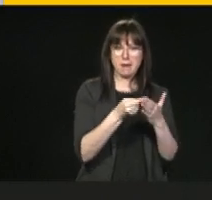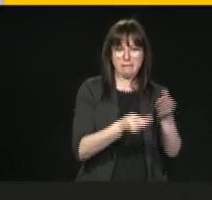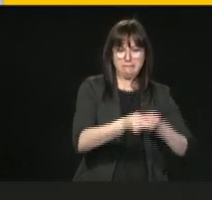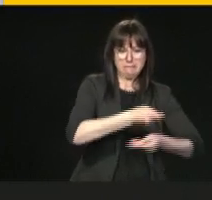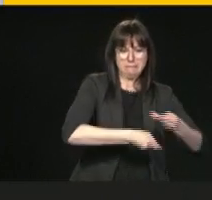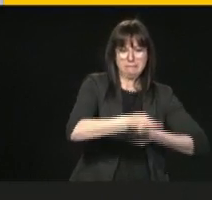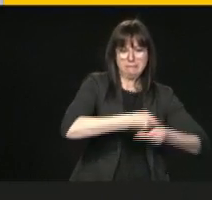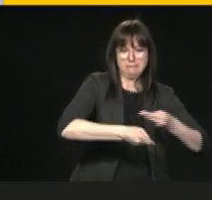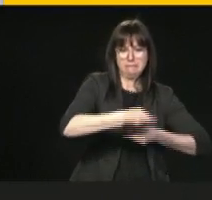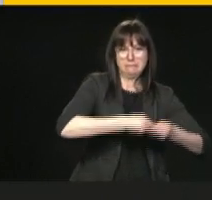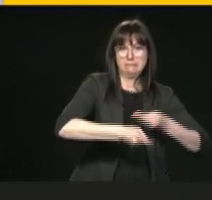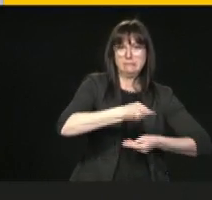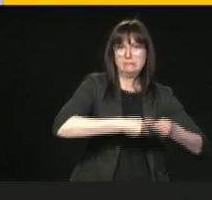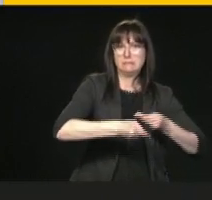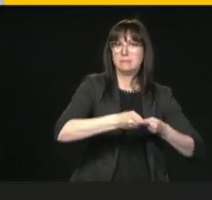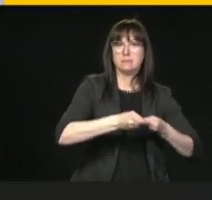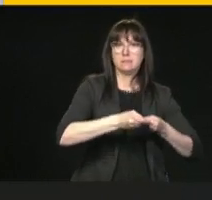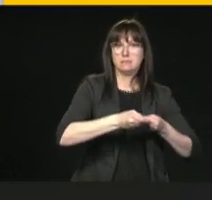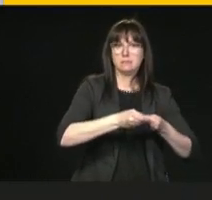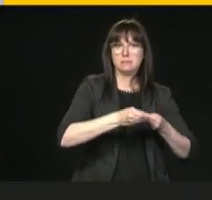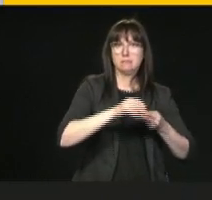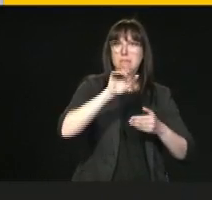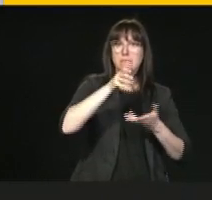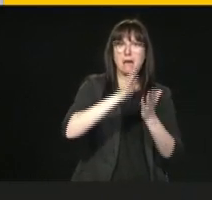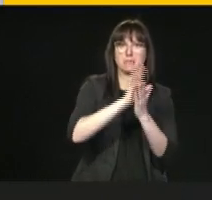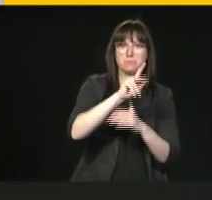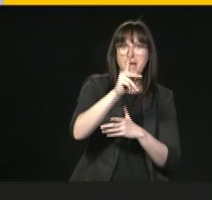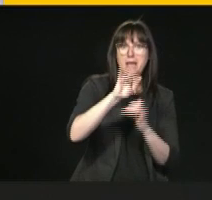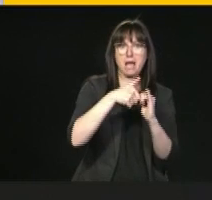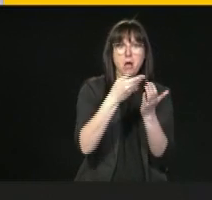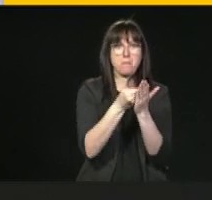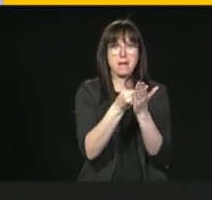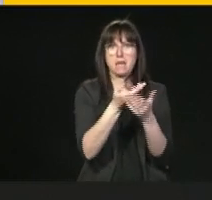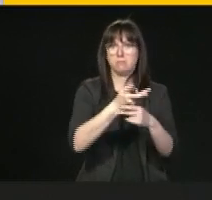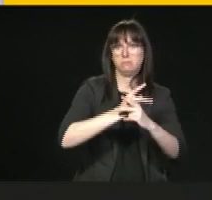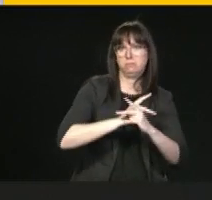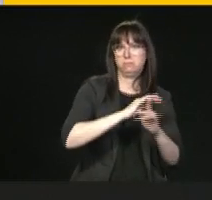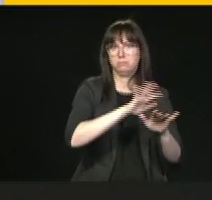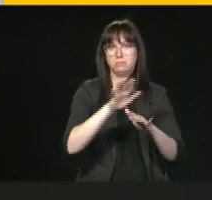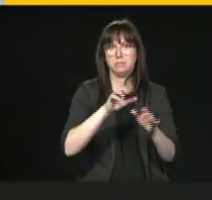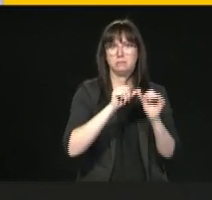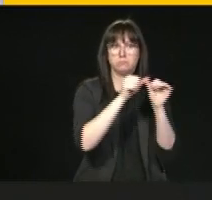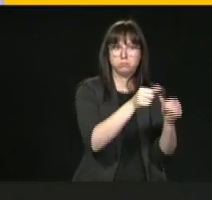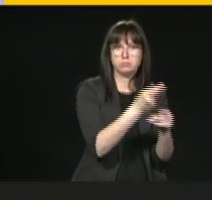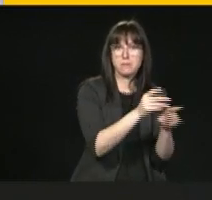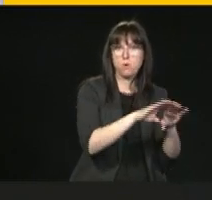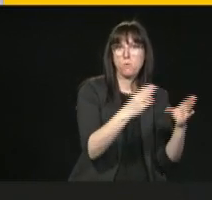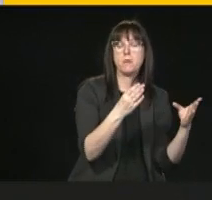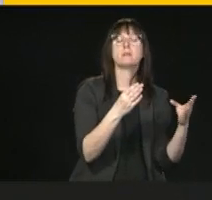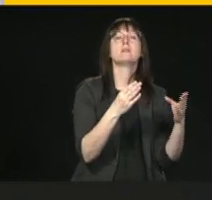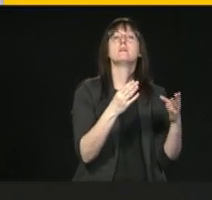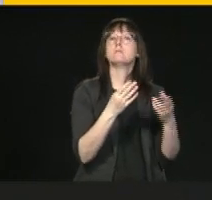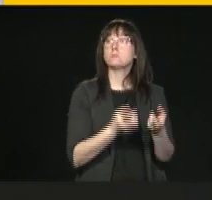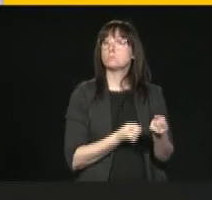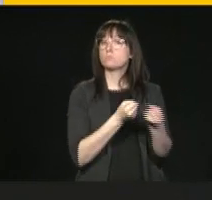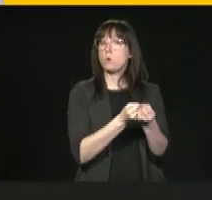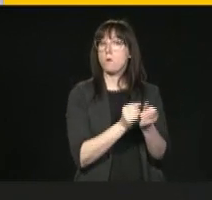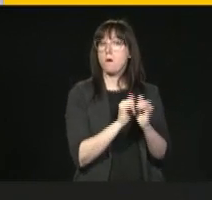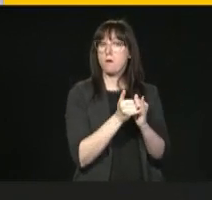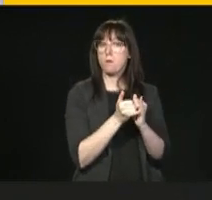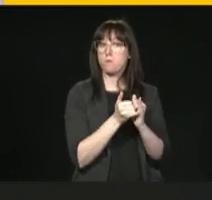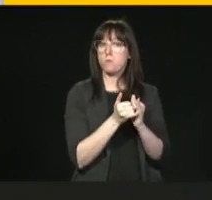It's difficult to get financing in the current climate. So to help you to come through this tough